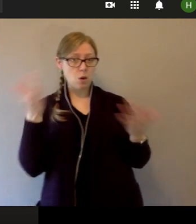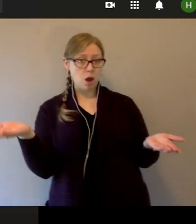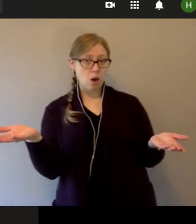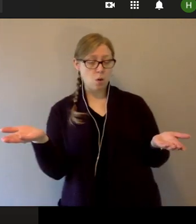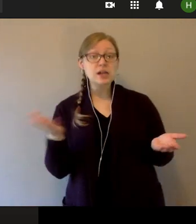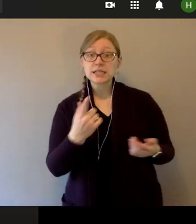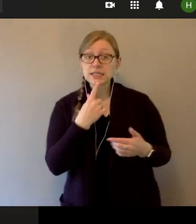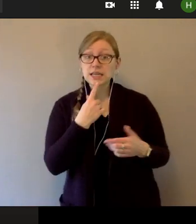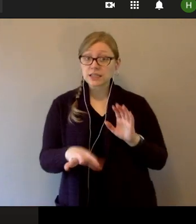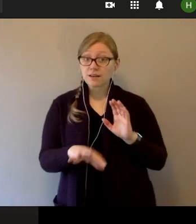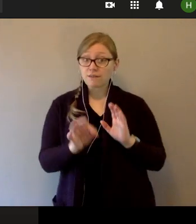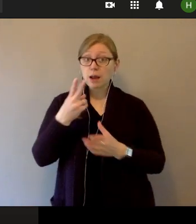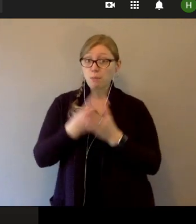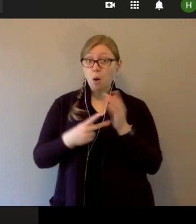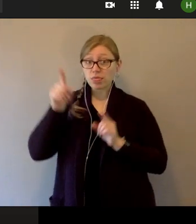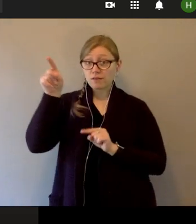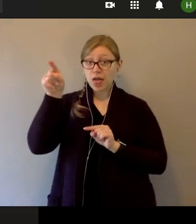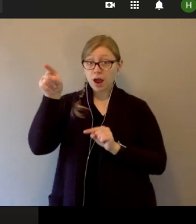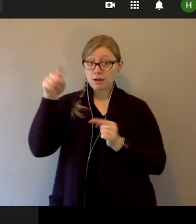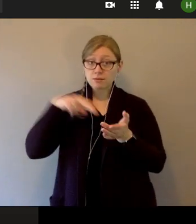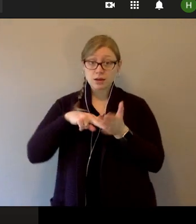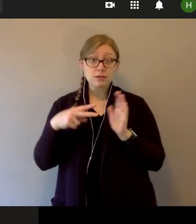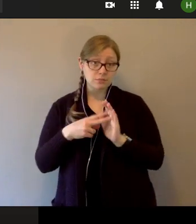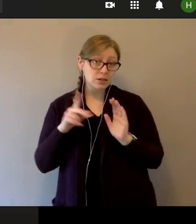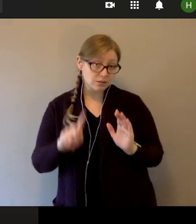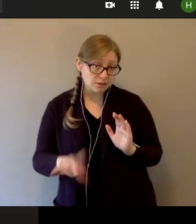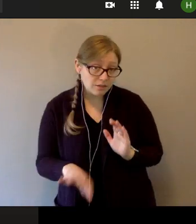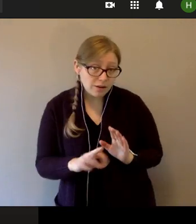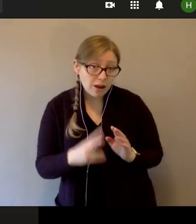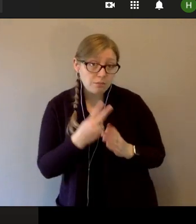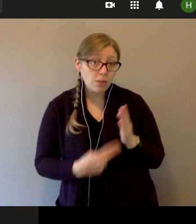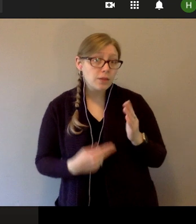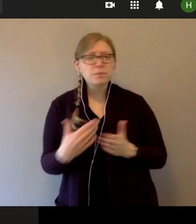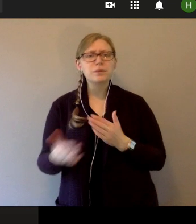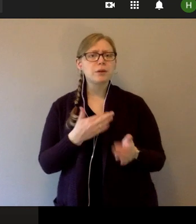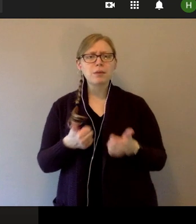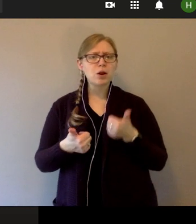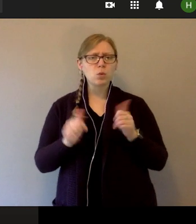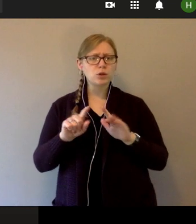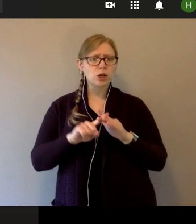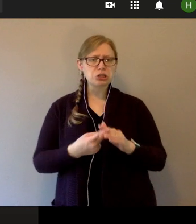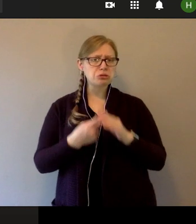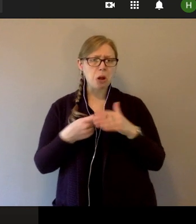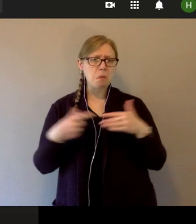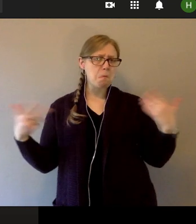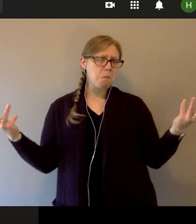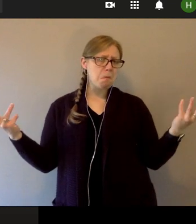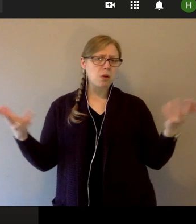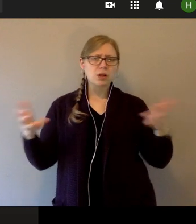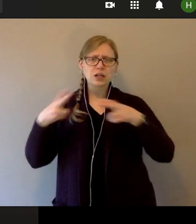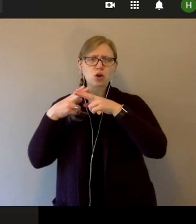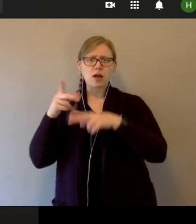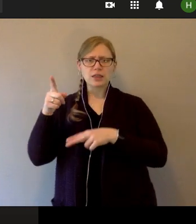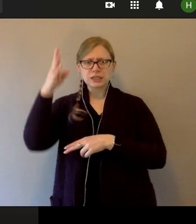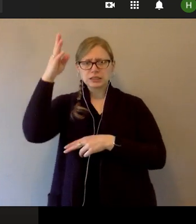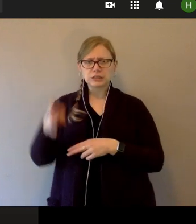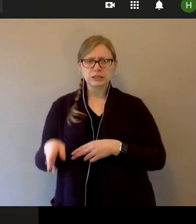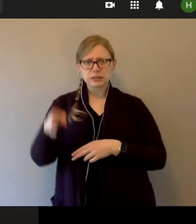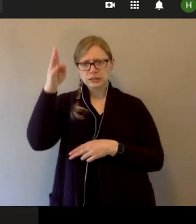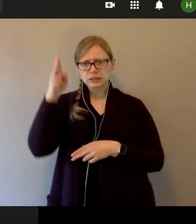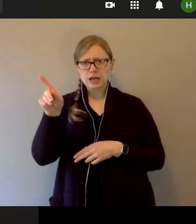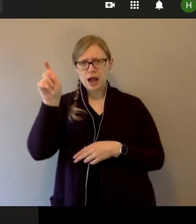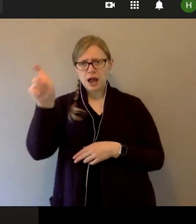both legs. So let's do both. So it doesn't matter which one we start with. Let's call the adjacent side X, the opposite side